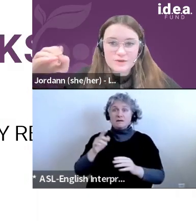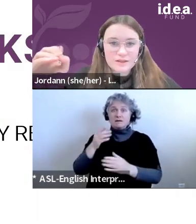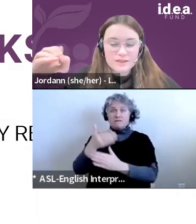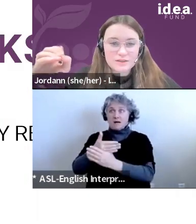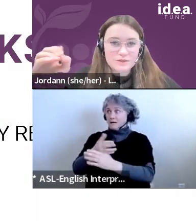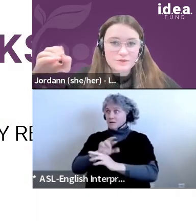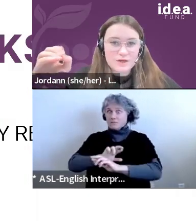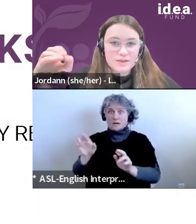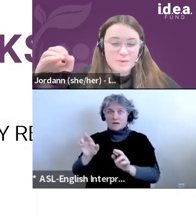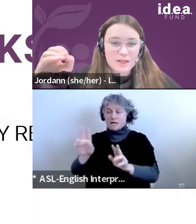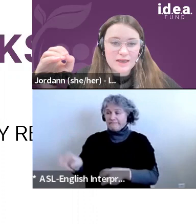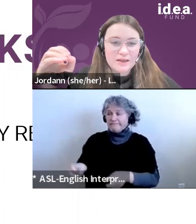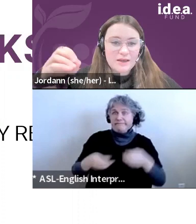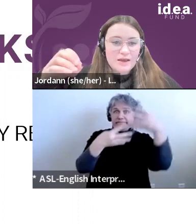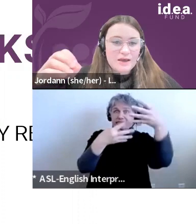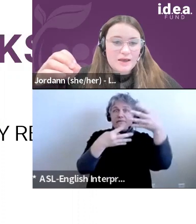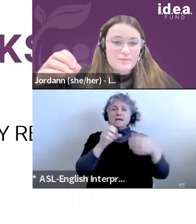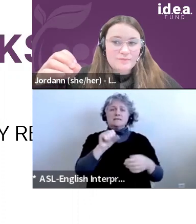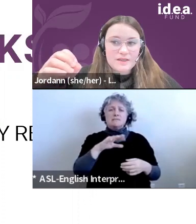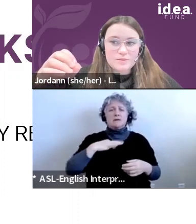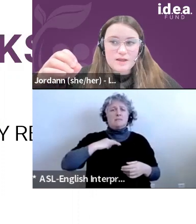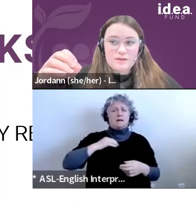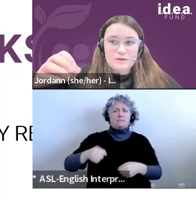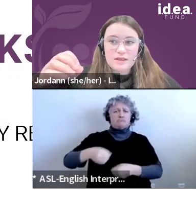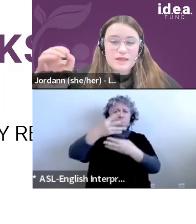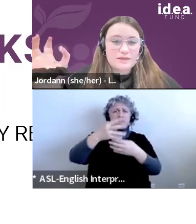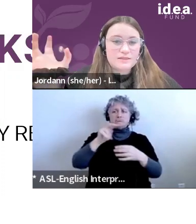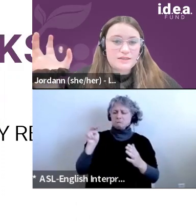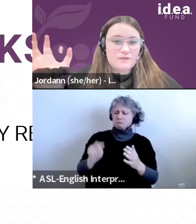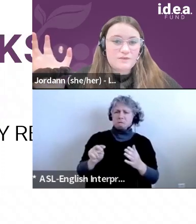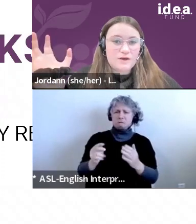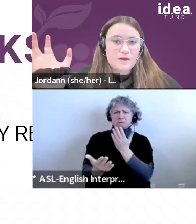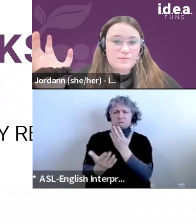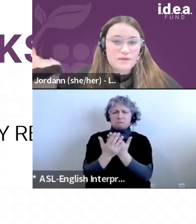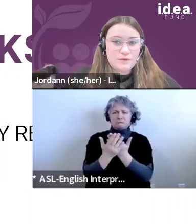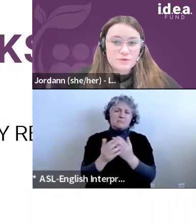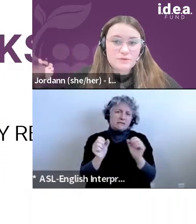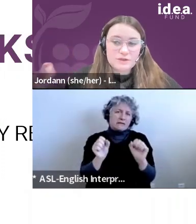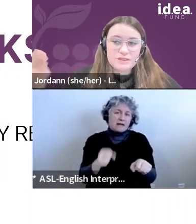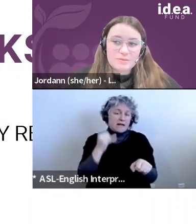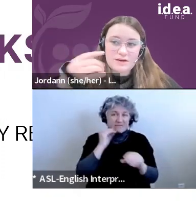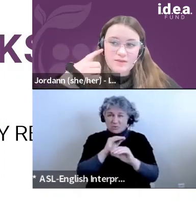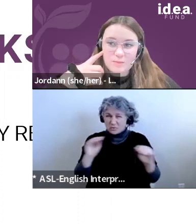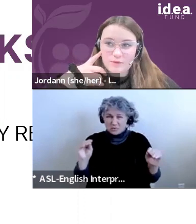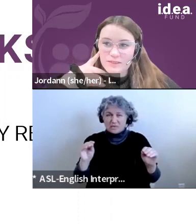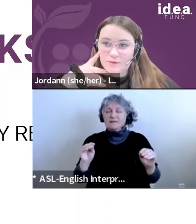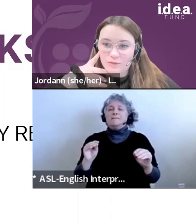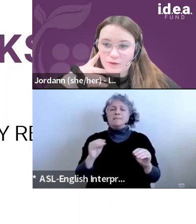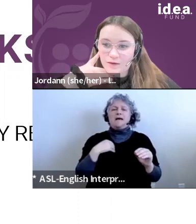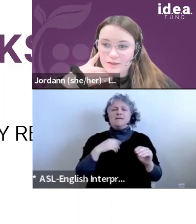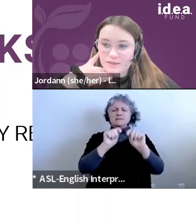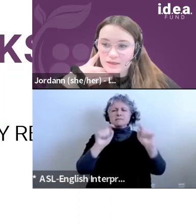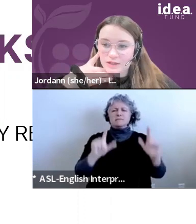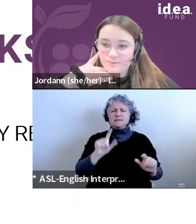that directly to SM Apply as well. And if you don't, there's a template available for